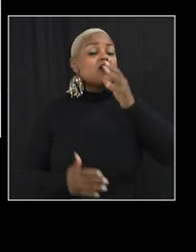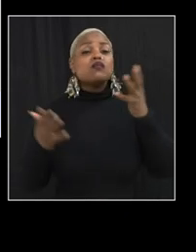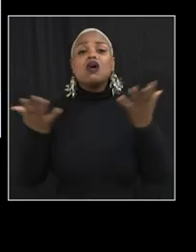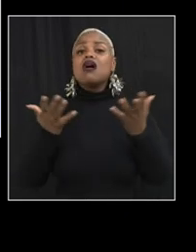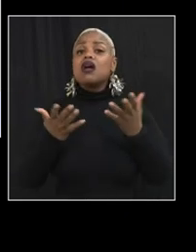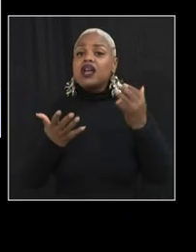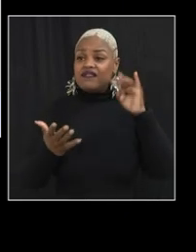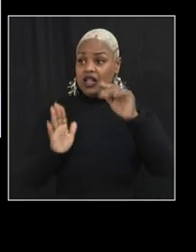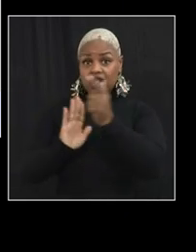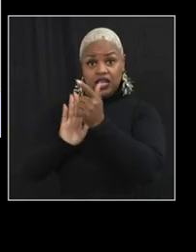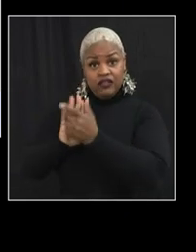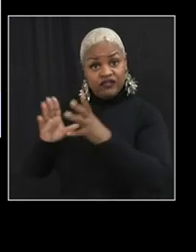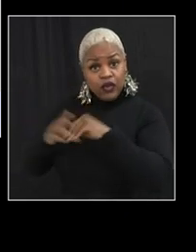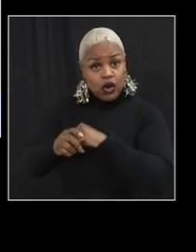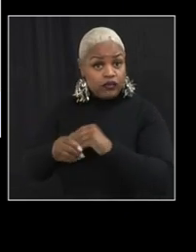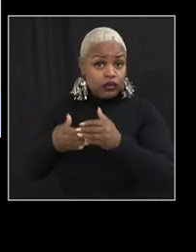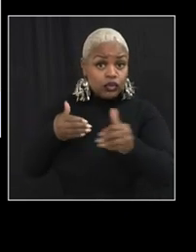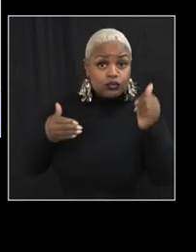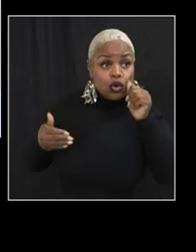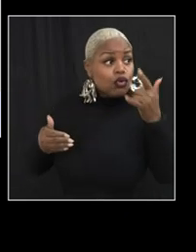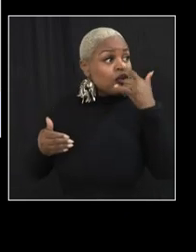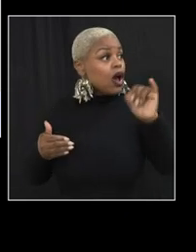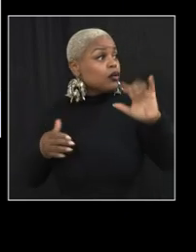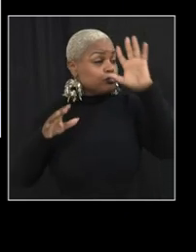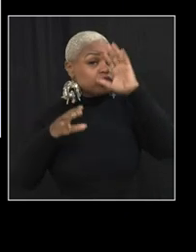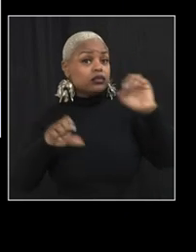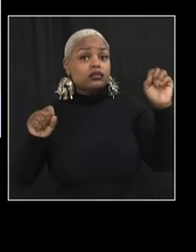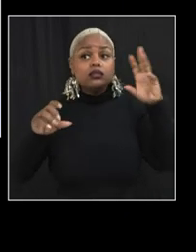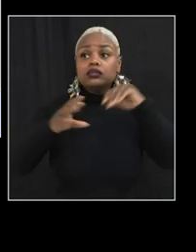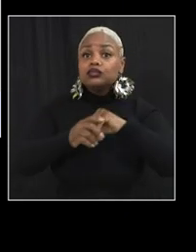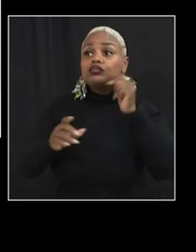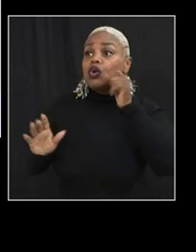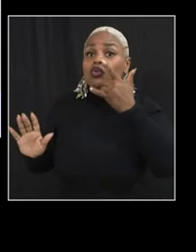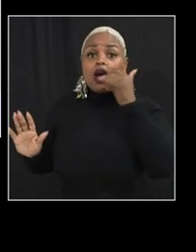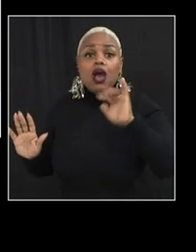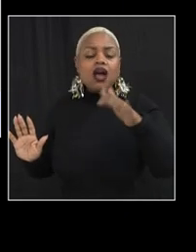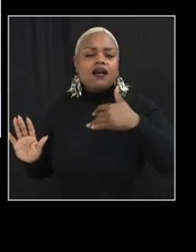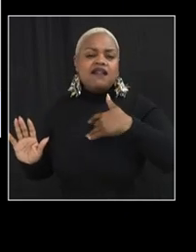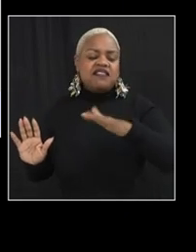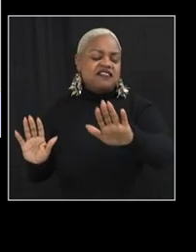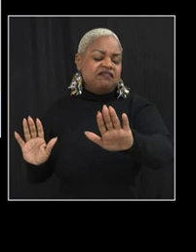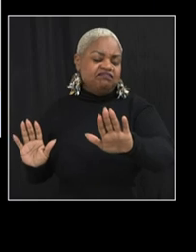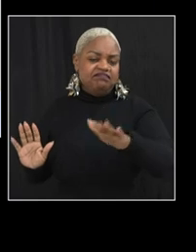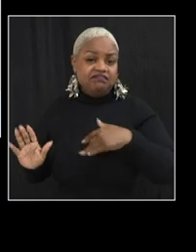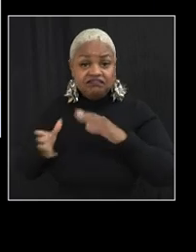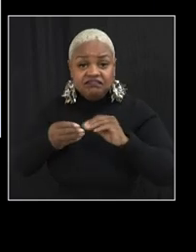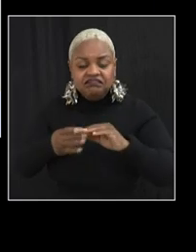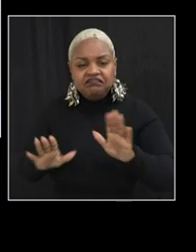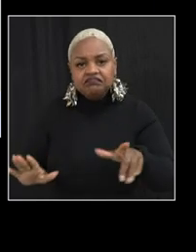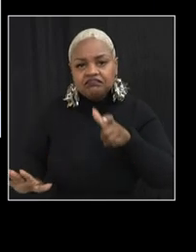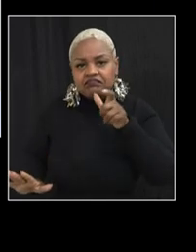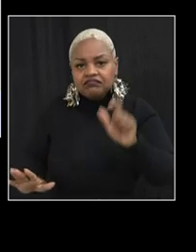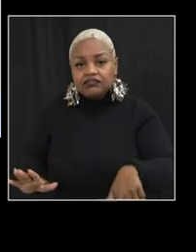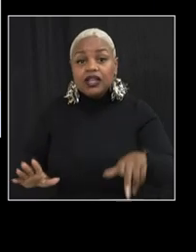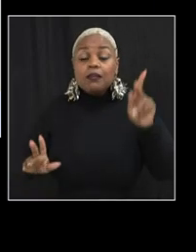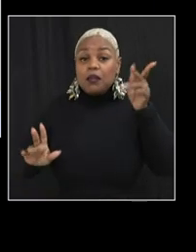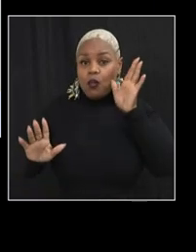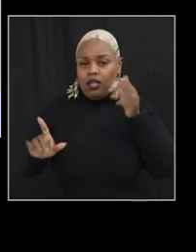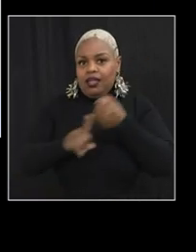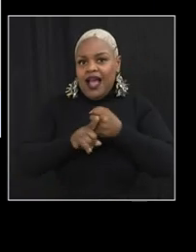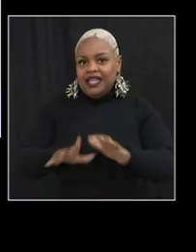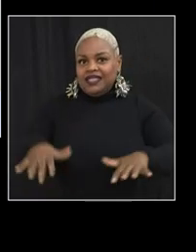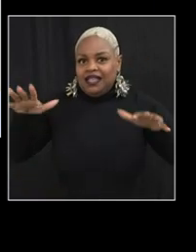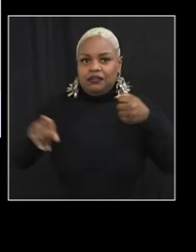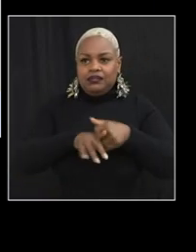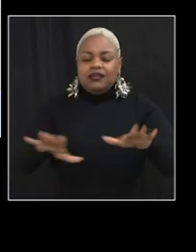that. But there's a lot of activity surrounding those separations. But in the meanwhile, we're having families that